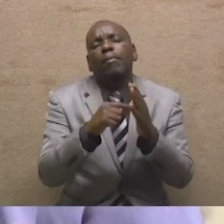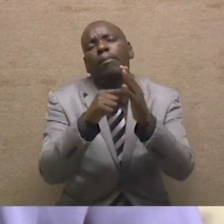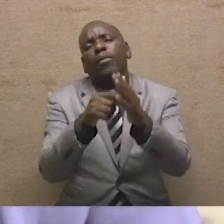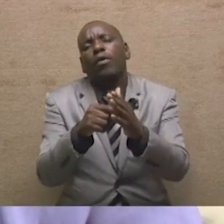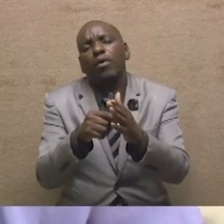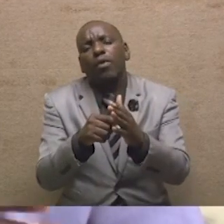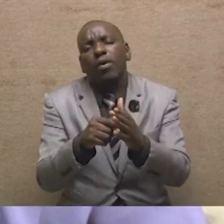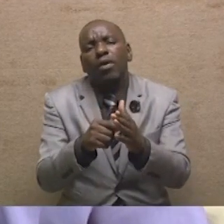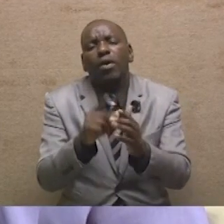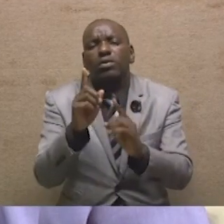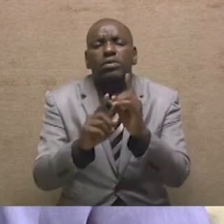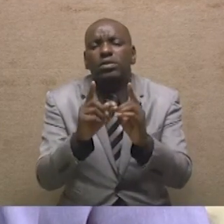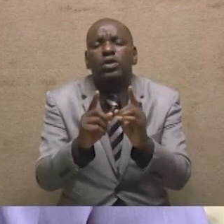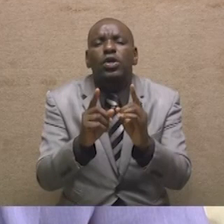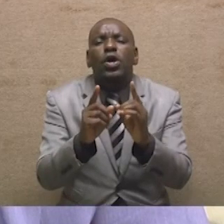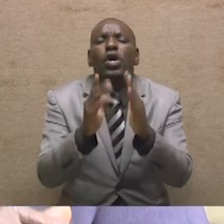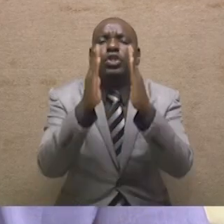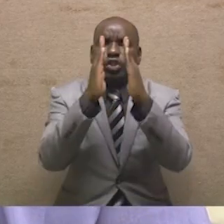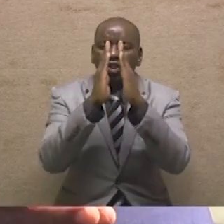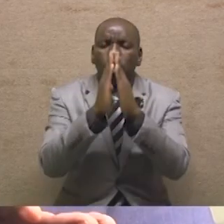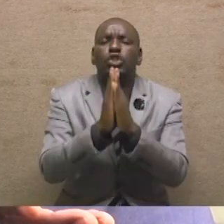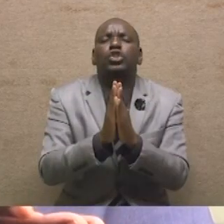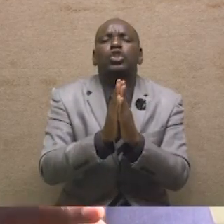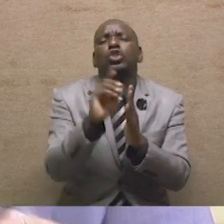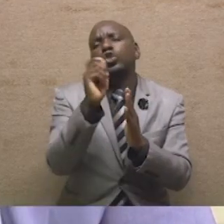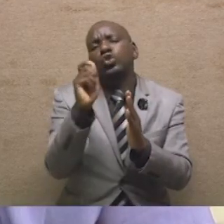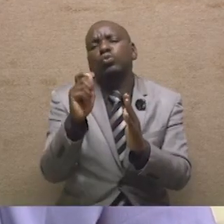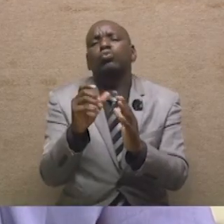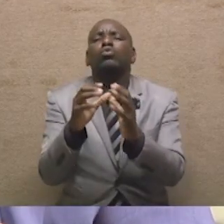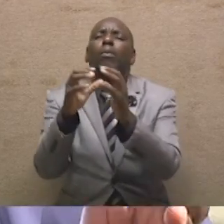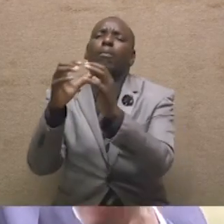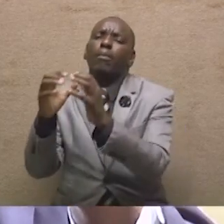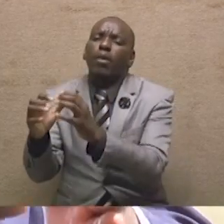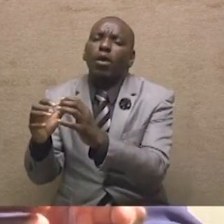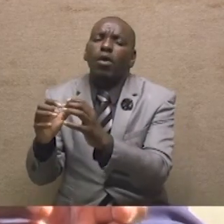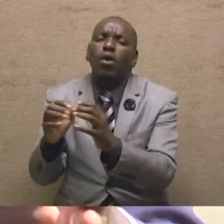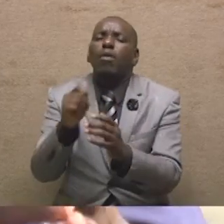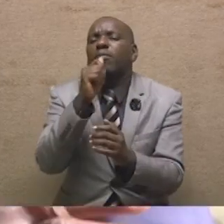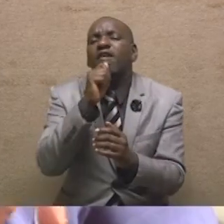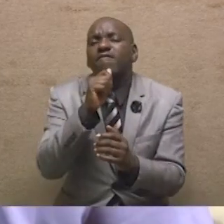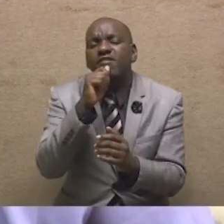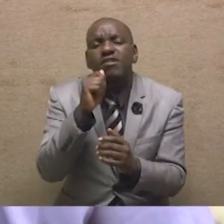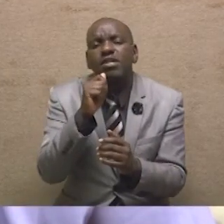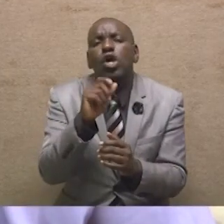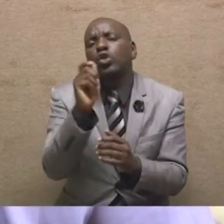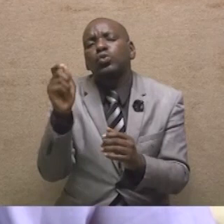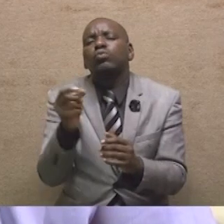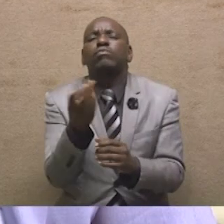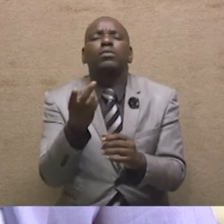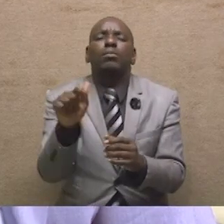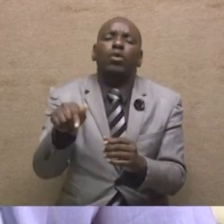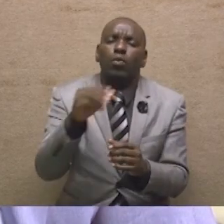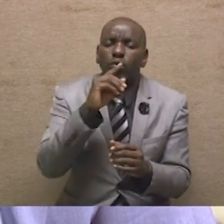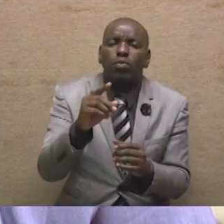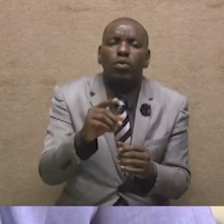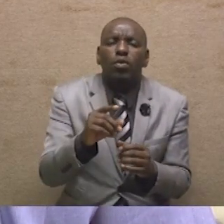faith-based schools, schools run by churches, which are grouped in those non-governmental schools. You